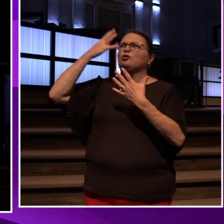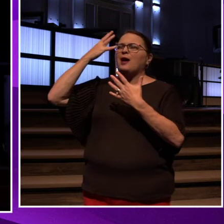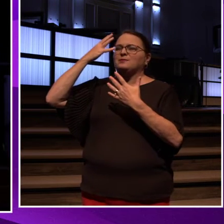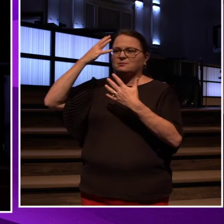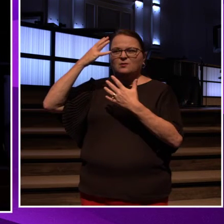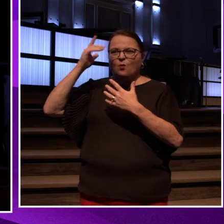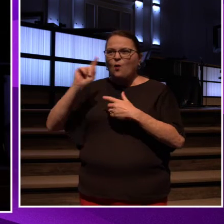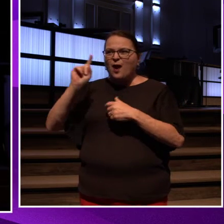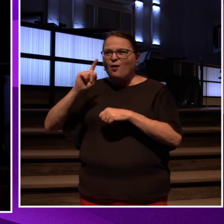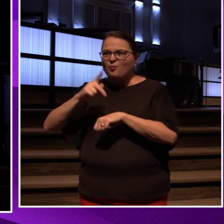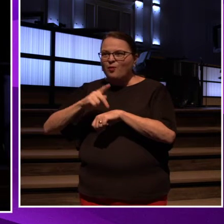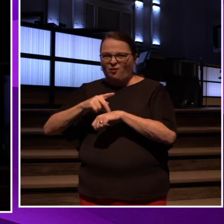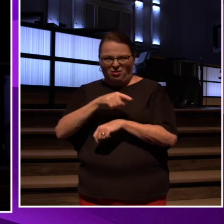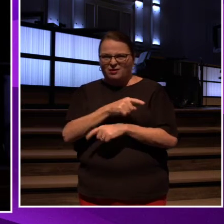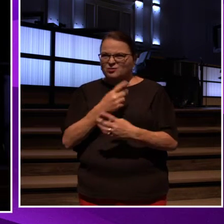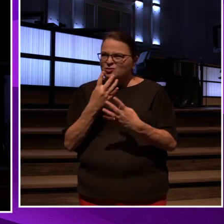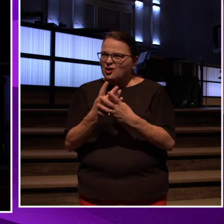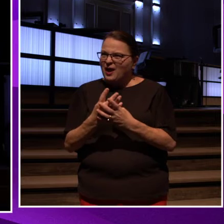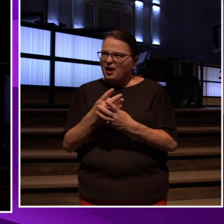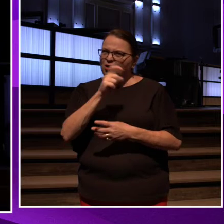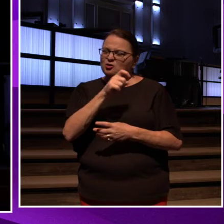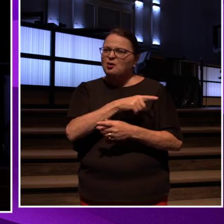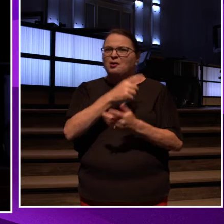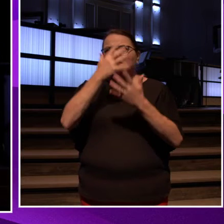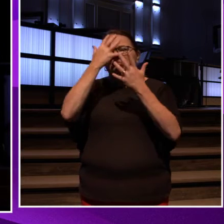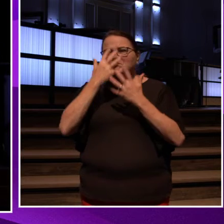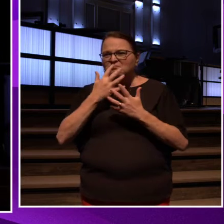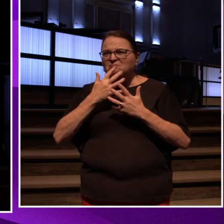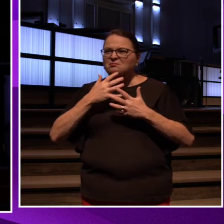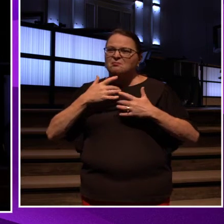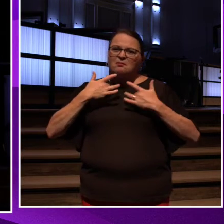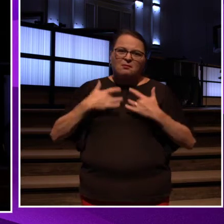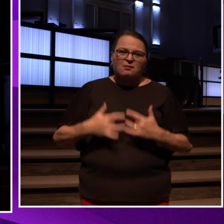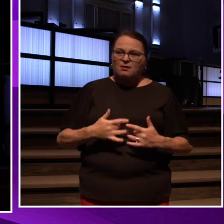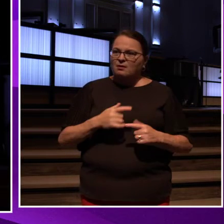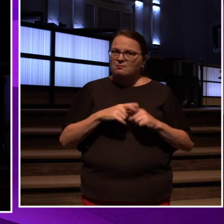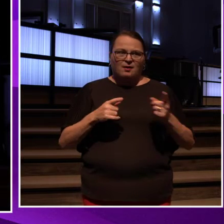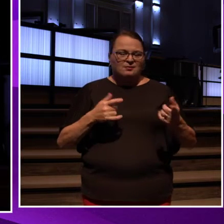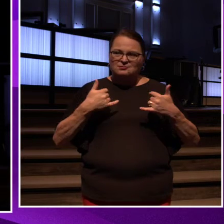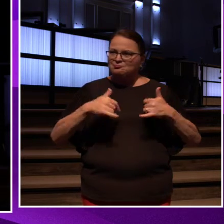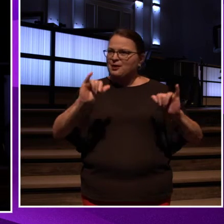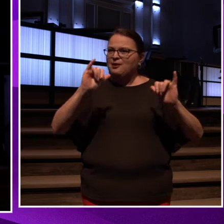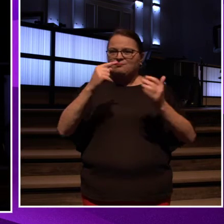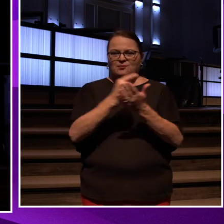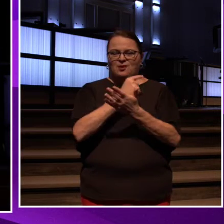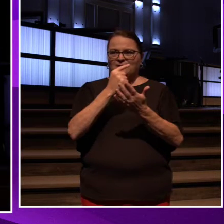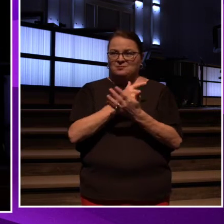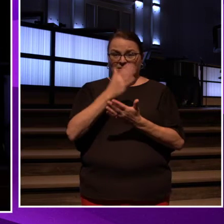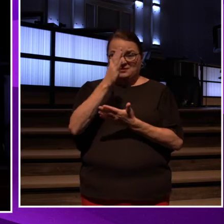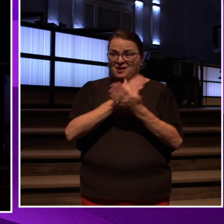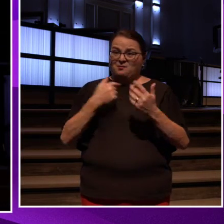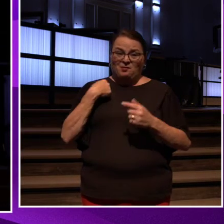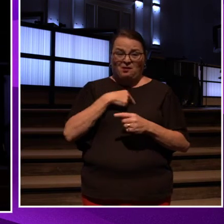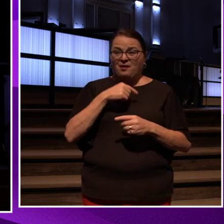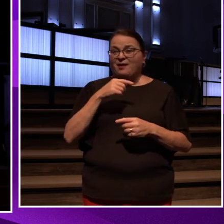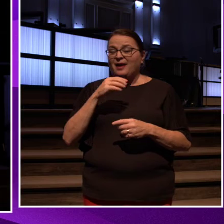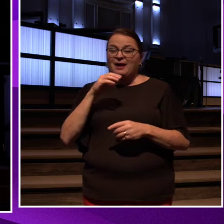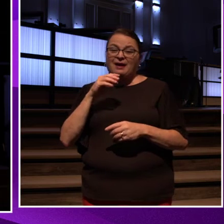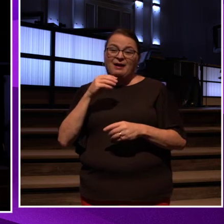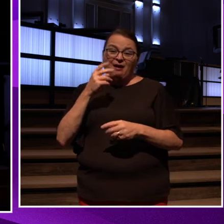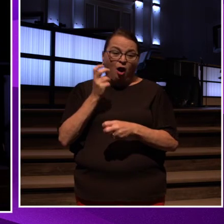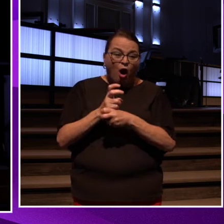sure was. He was seeing the gospel on the move. Some of us have pity parties when we get in places we don't